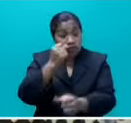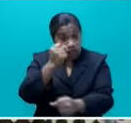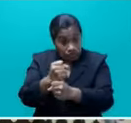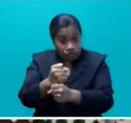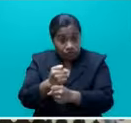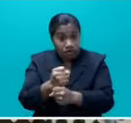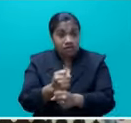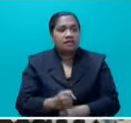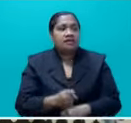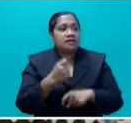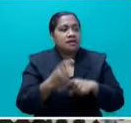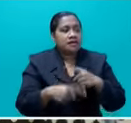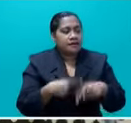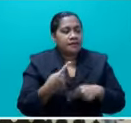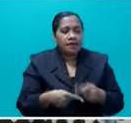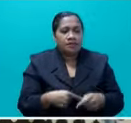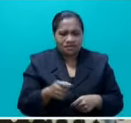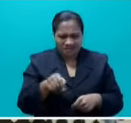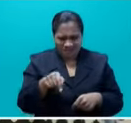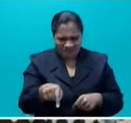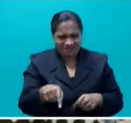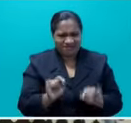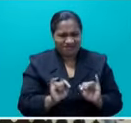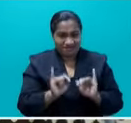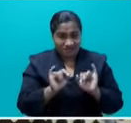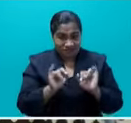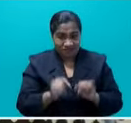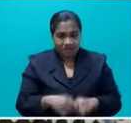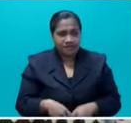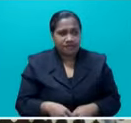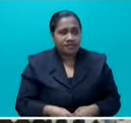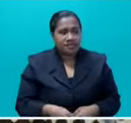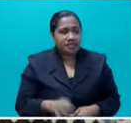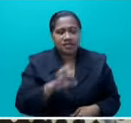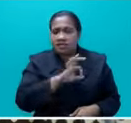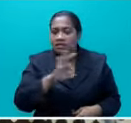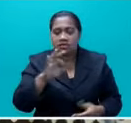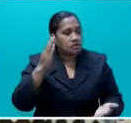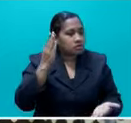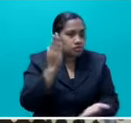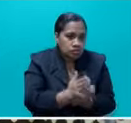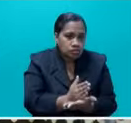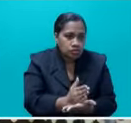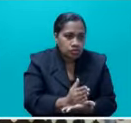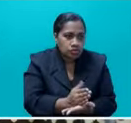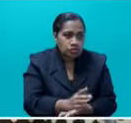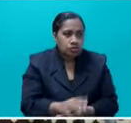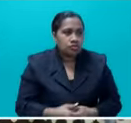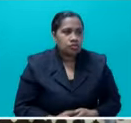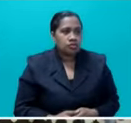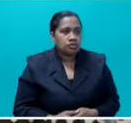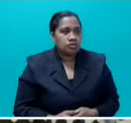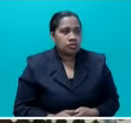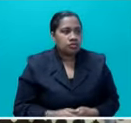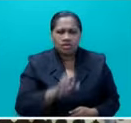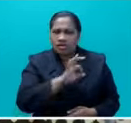of NFP's position on this matter is not true, and it's not, it does not reflect our